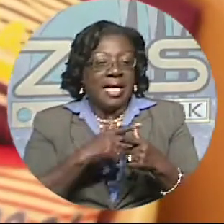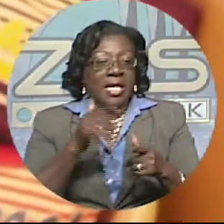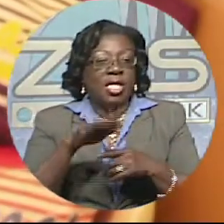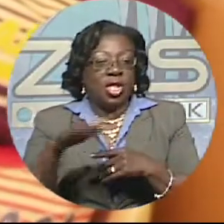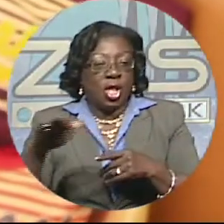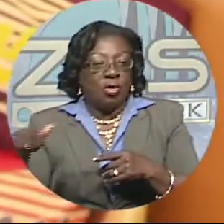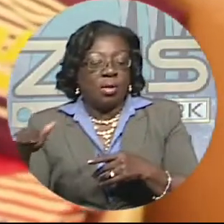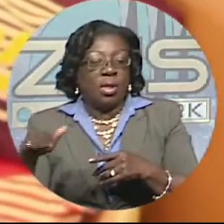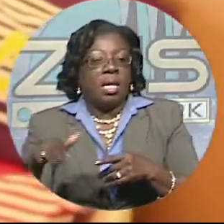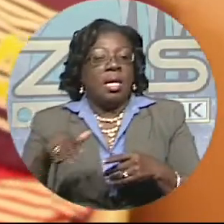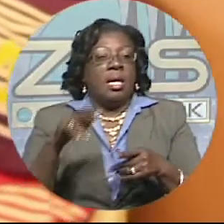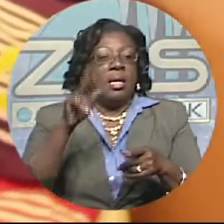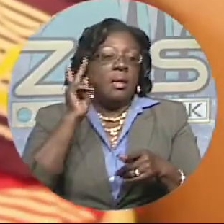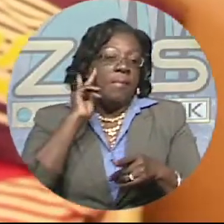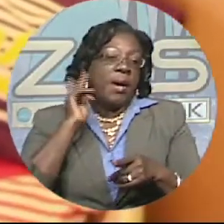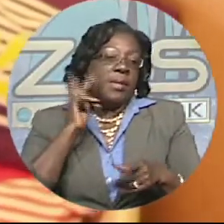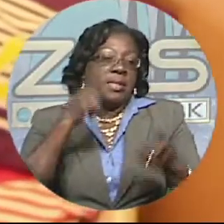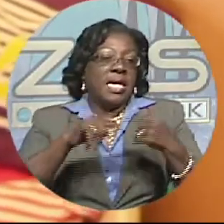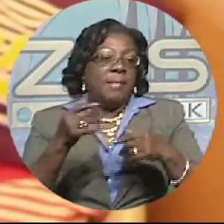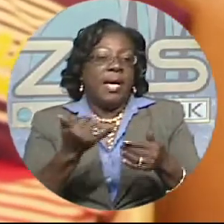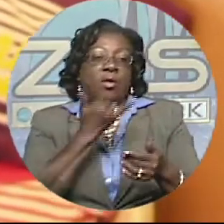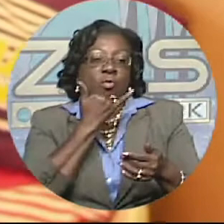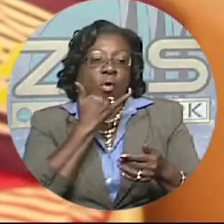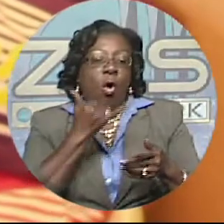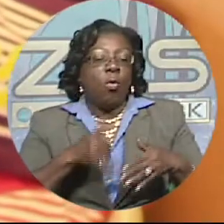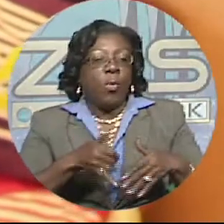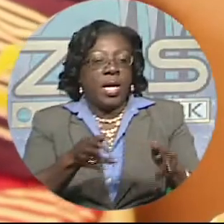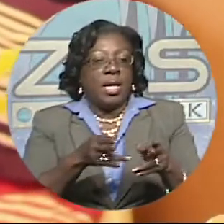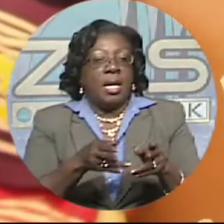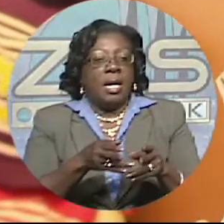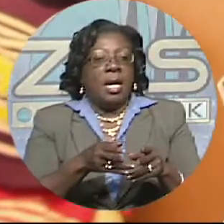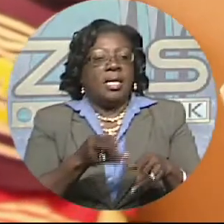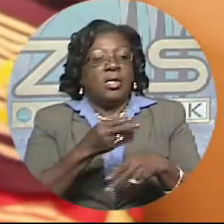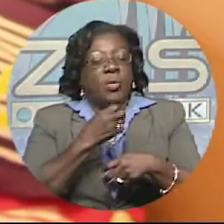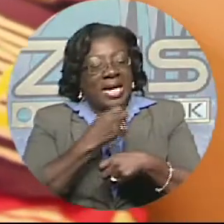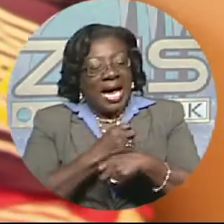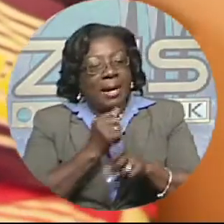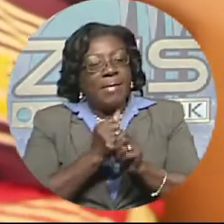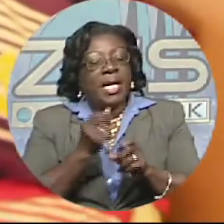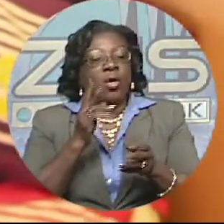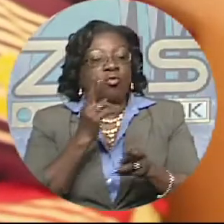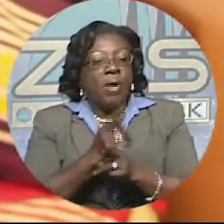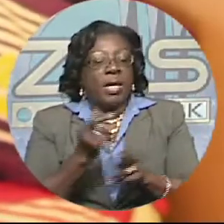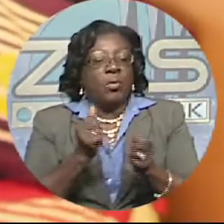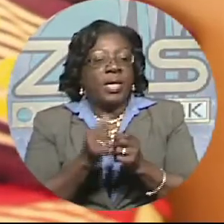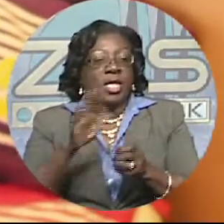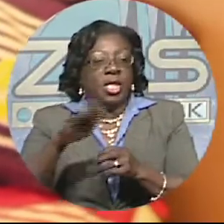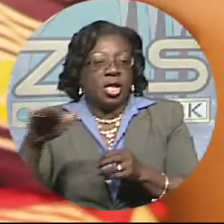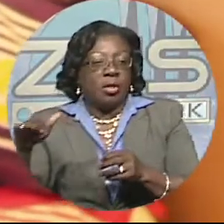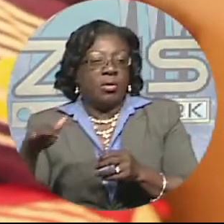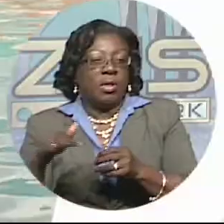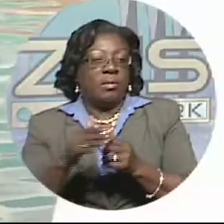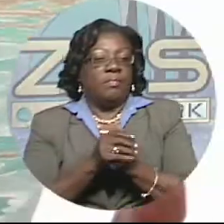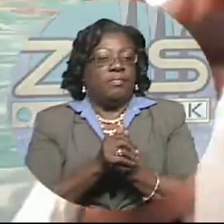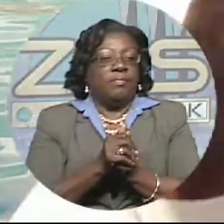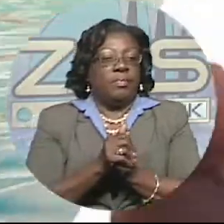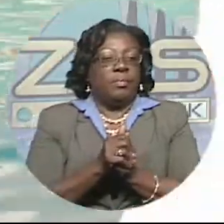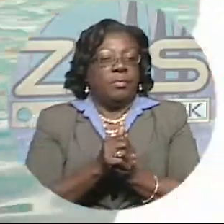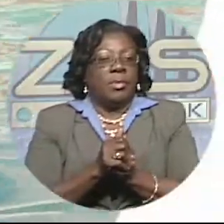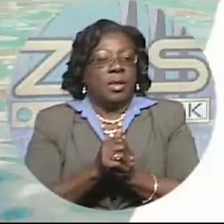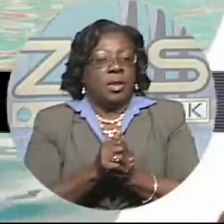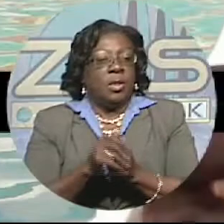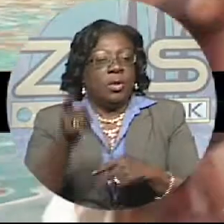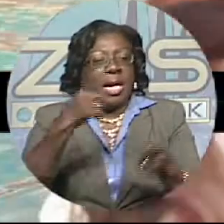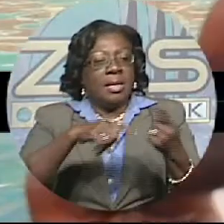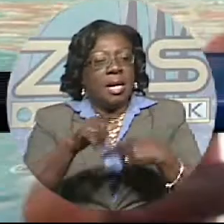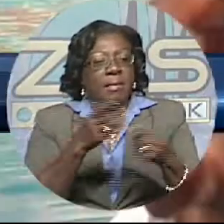parents came here illegal. They were wrong. So then we supposed to make it right with the children? No, I beg to differ. You're not going to come